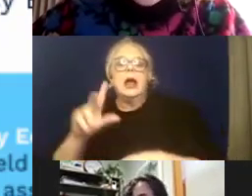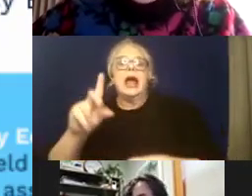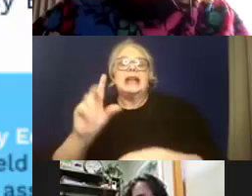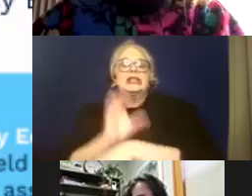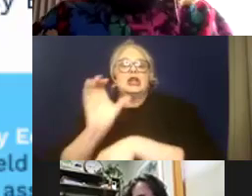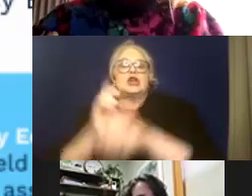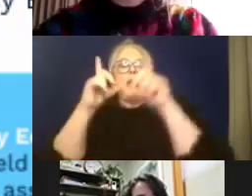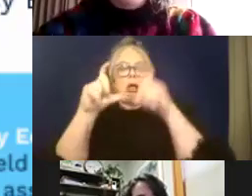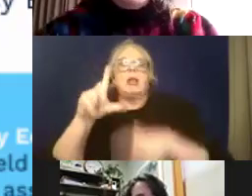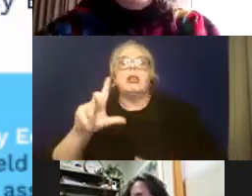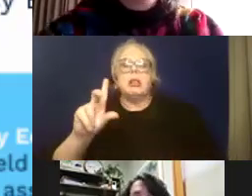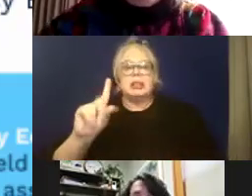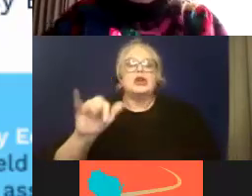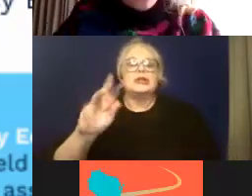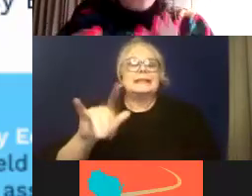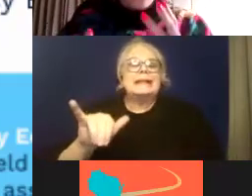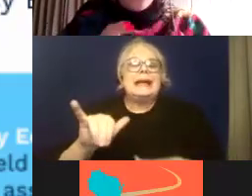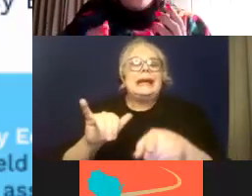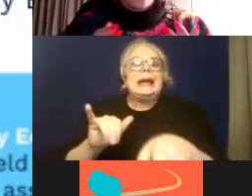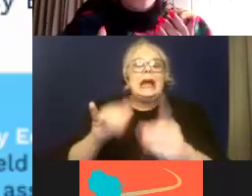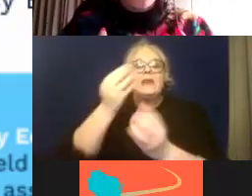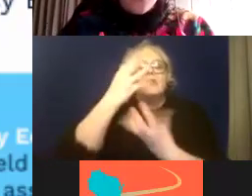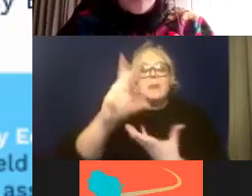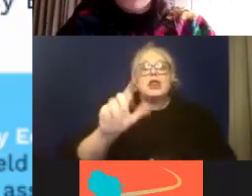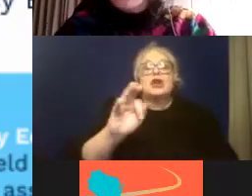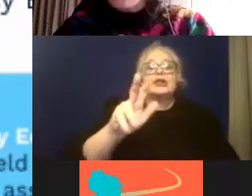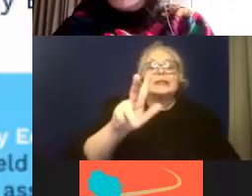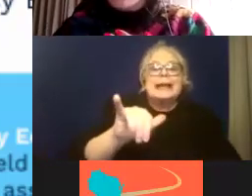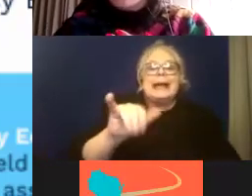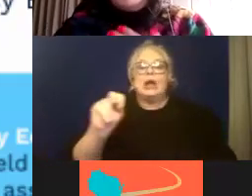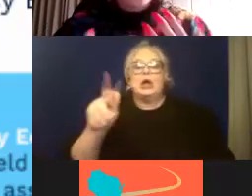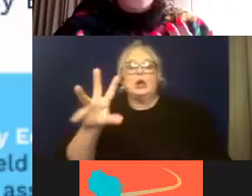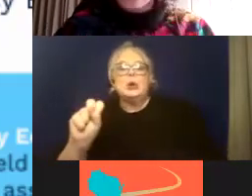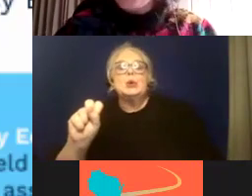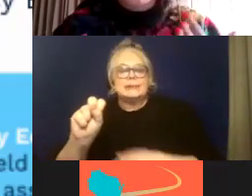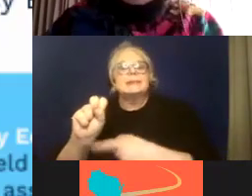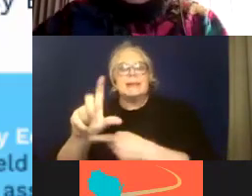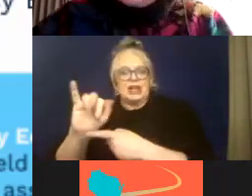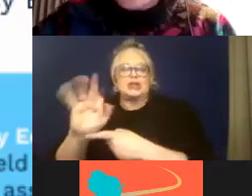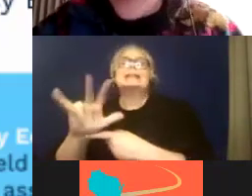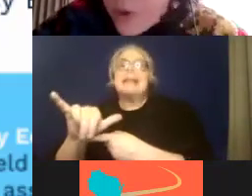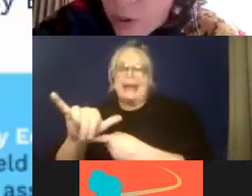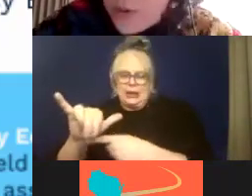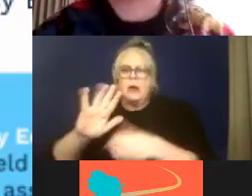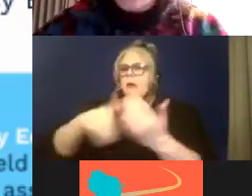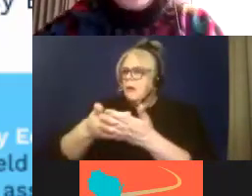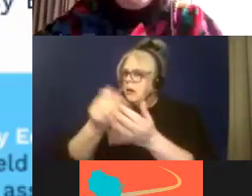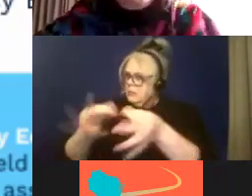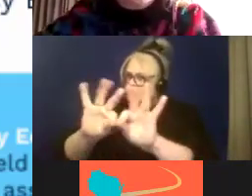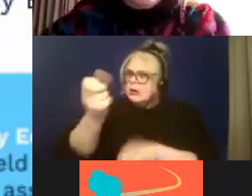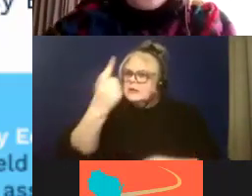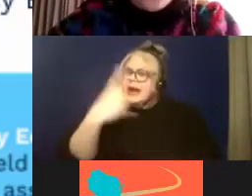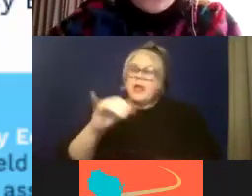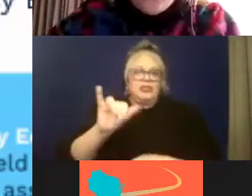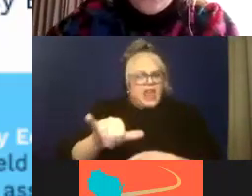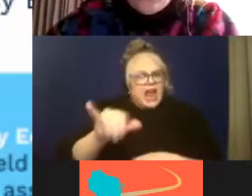facilitated abuse. There's some overlap between these concepts as well. And as I mentioned, media literacy is not new in our work. And I know